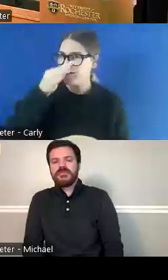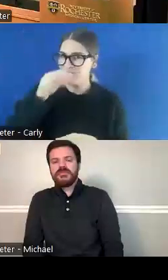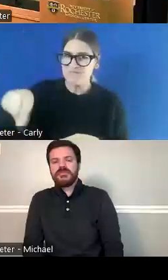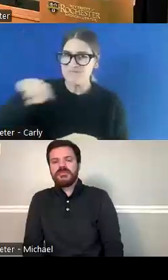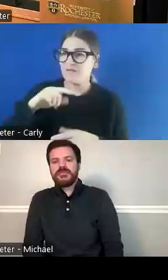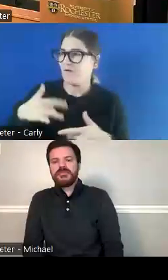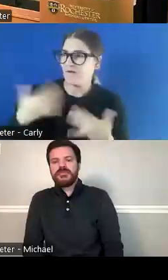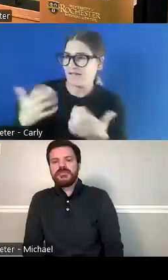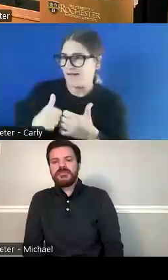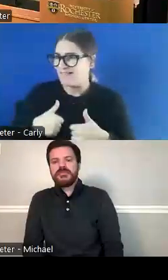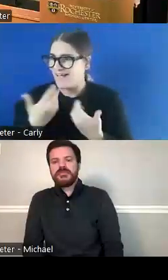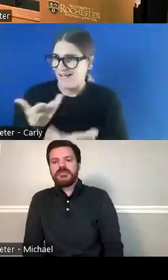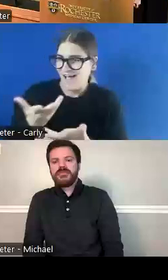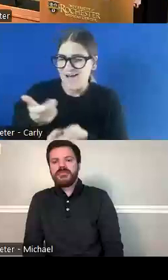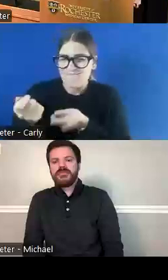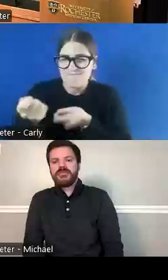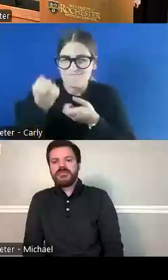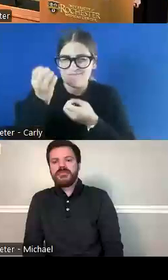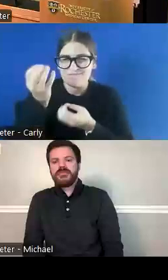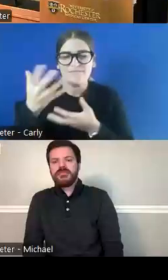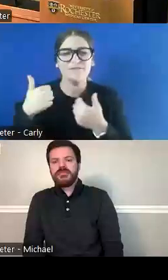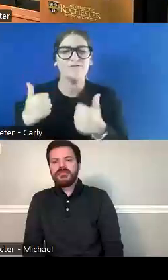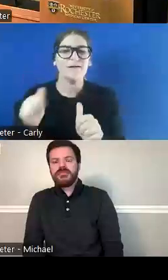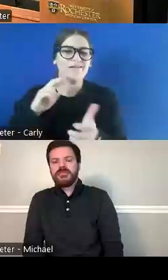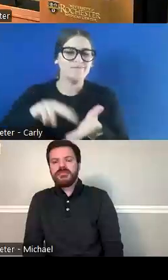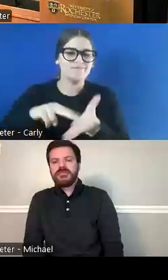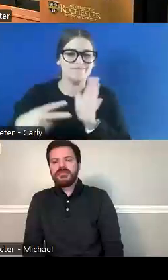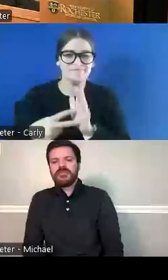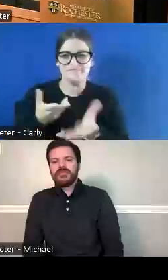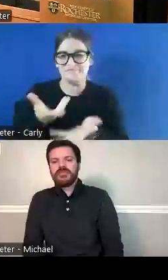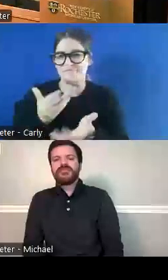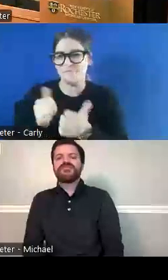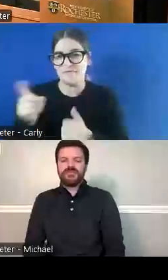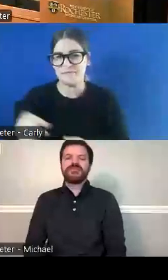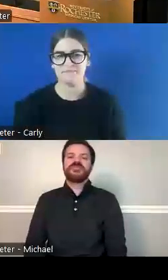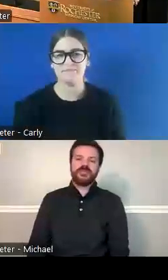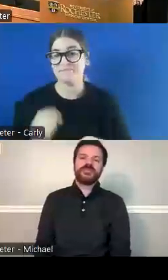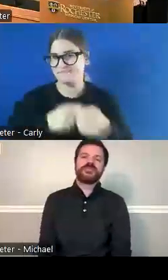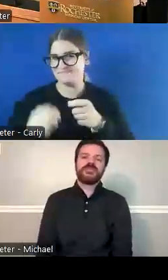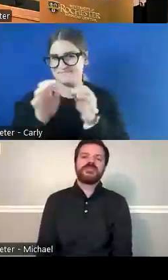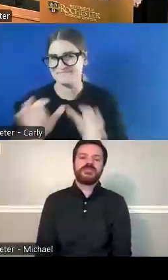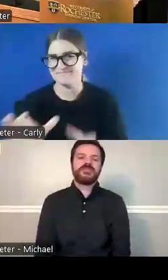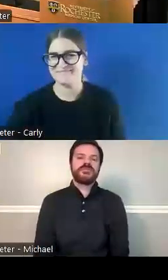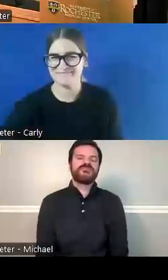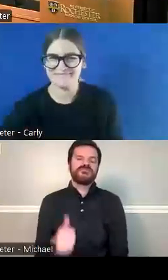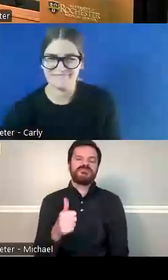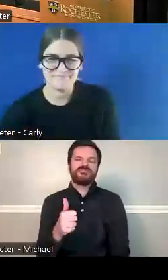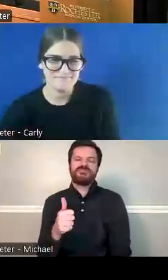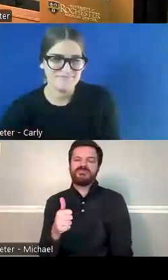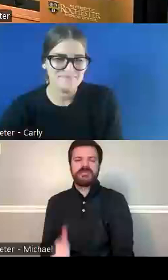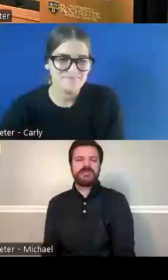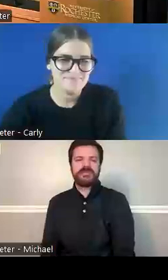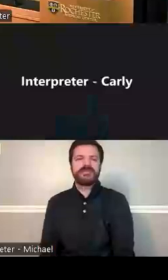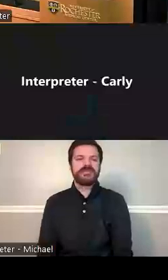life? What's going on? And try to have a purposeful conversation with them. For suicide intervention and listening